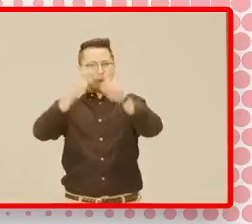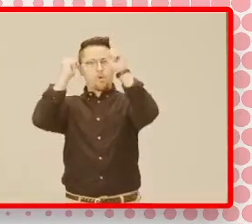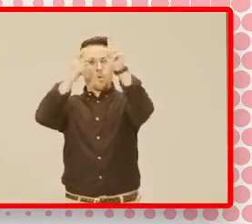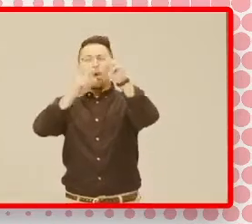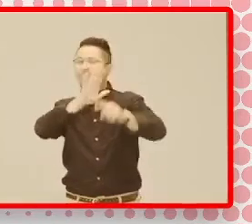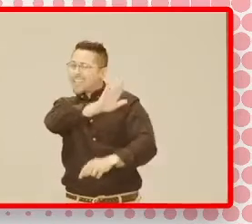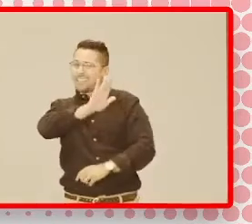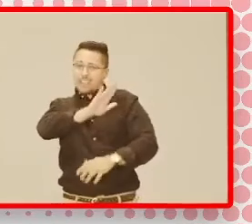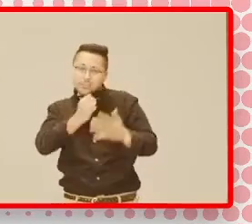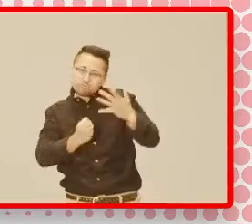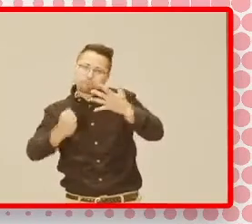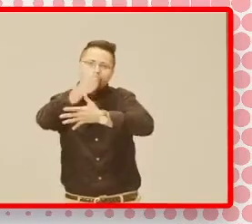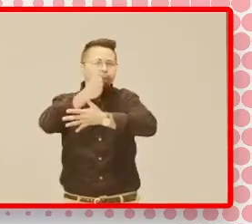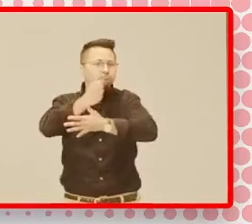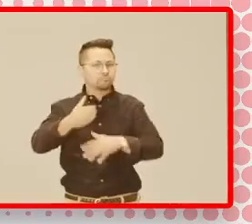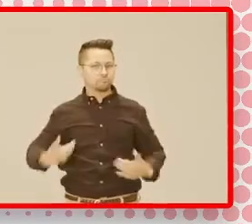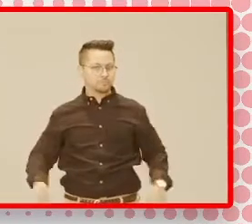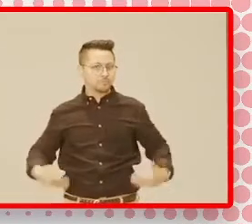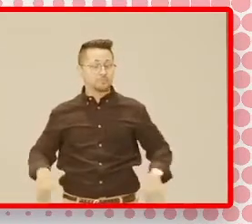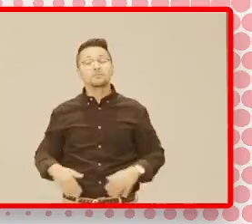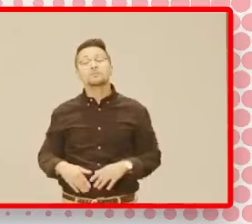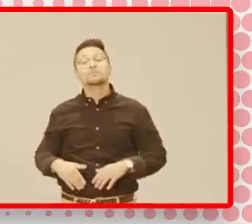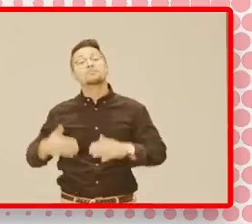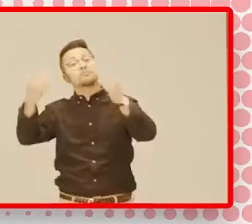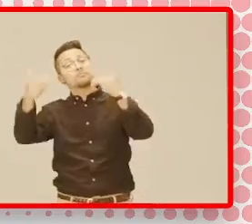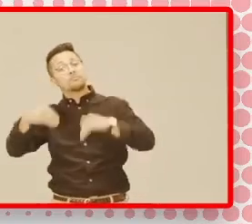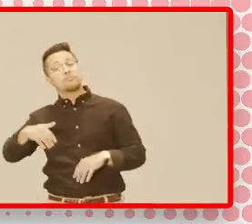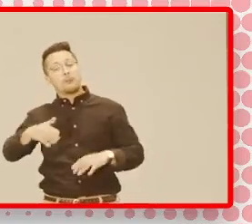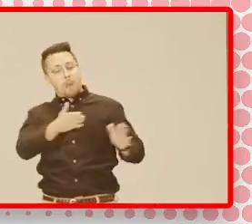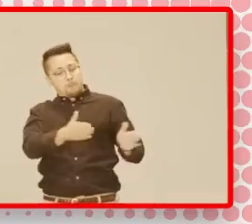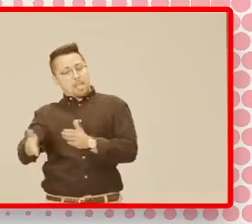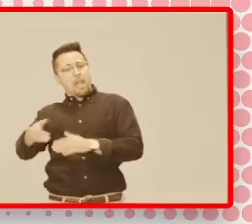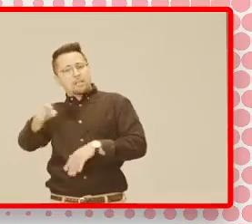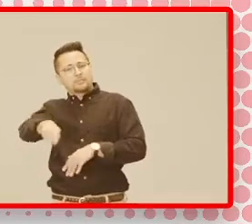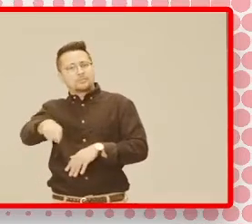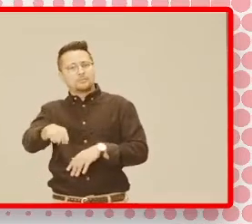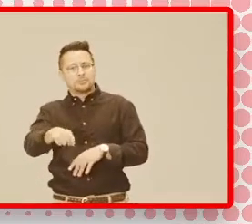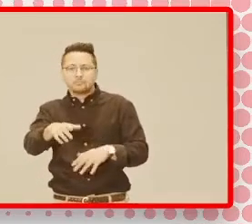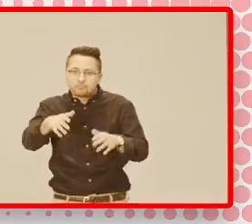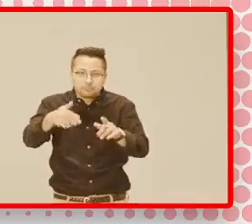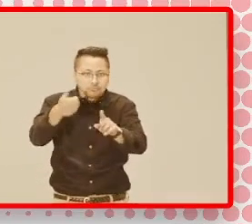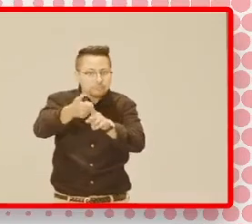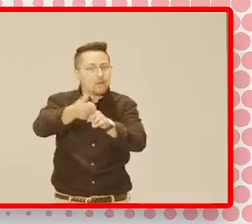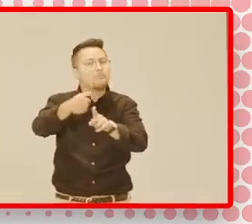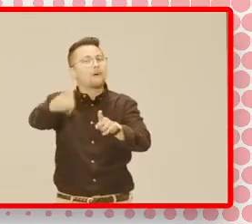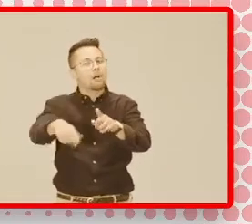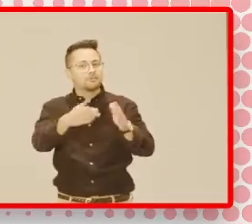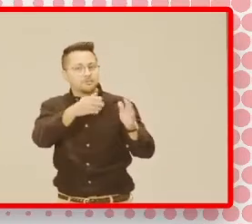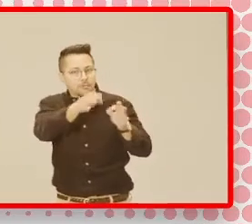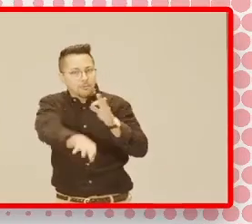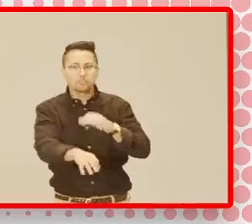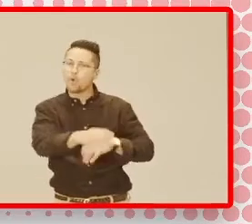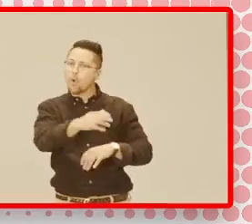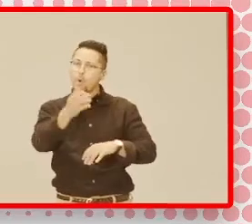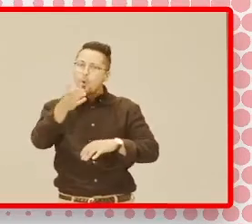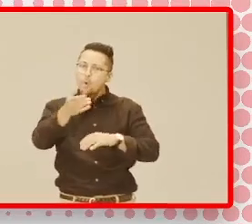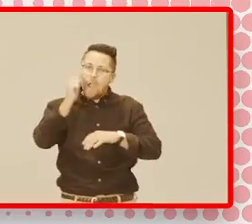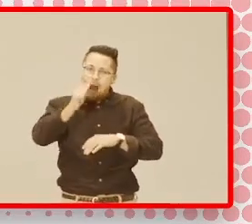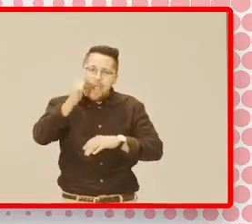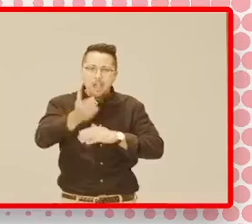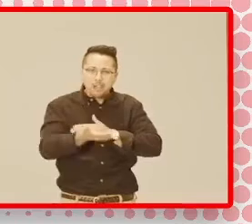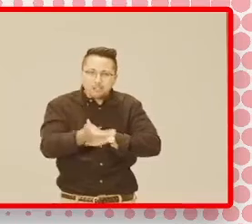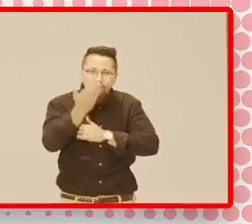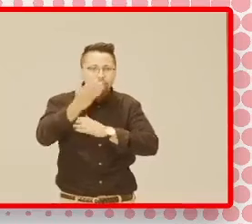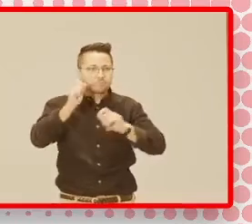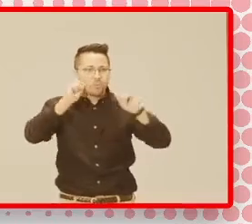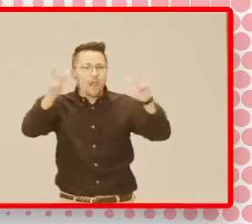on. And then you need a plan, a simple plan. Chris wakes up every day with a simple plan. How do I get 1% better